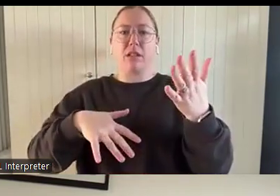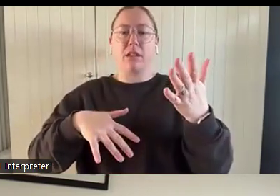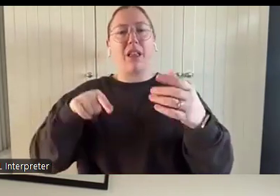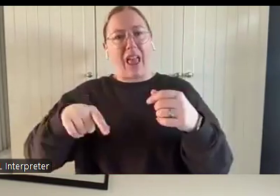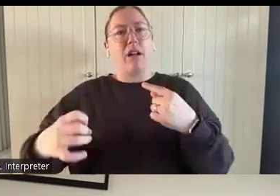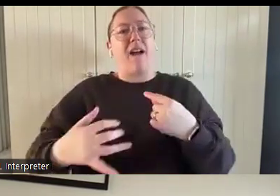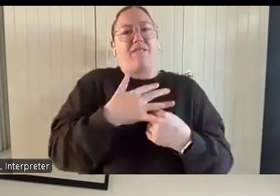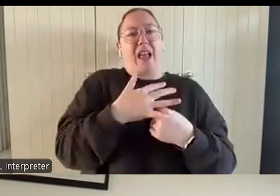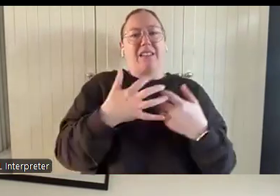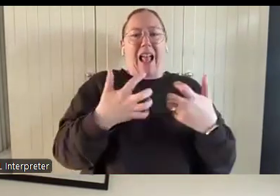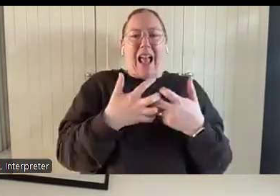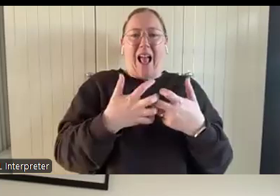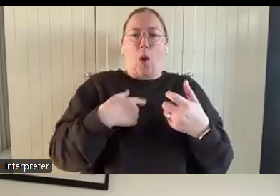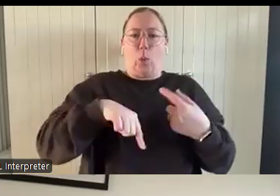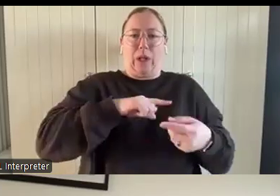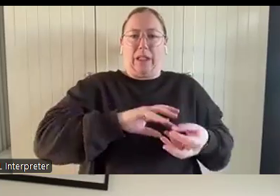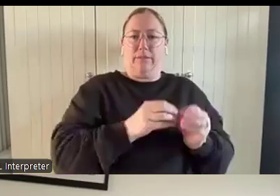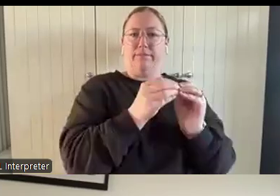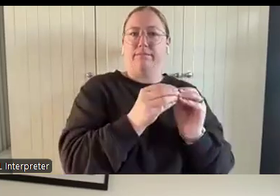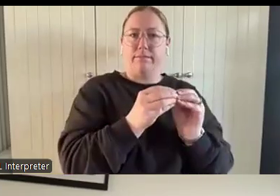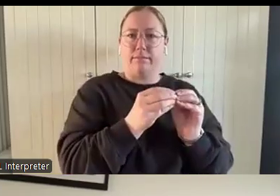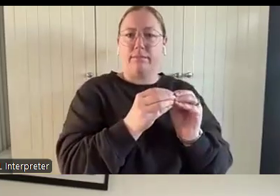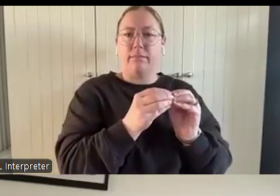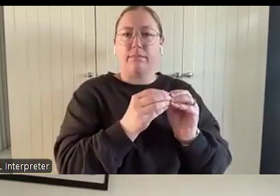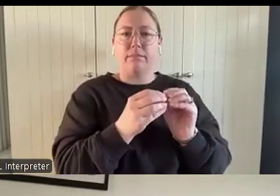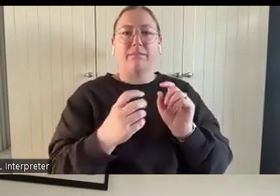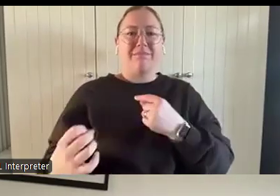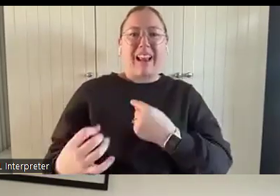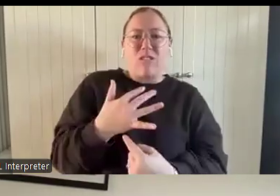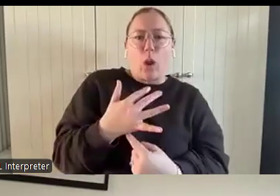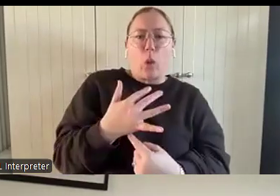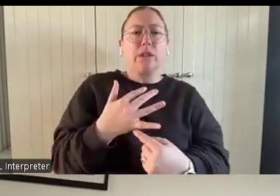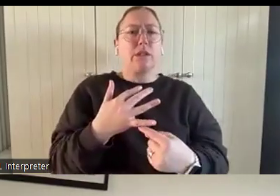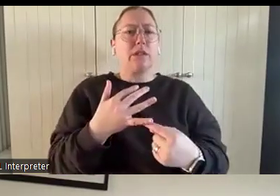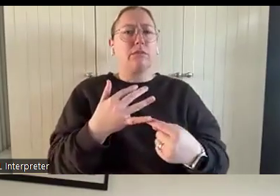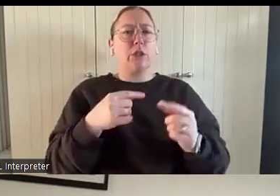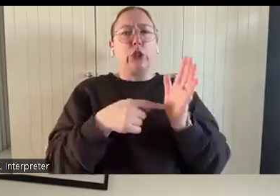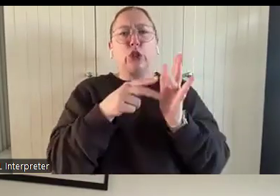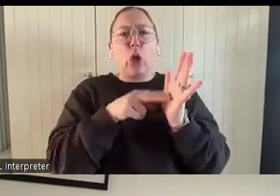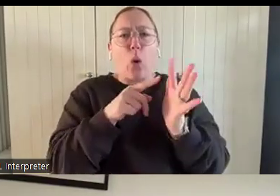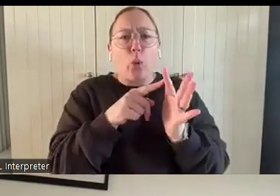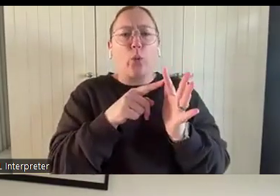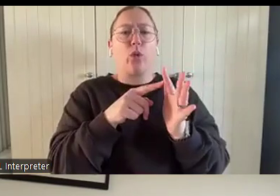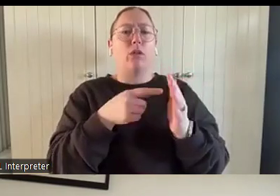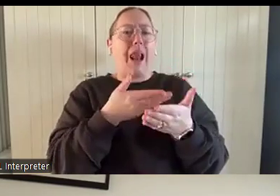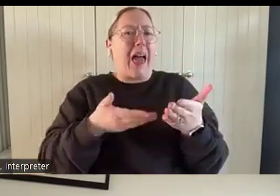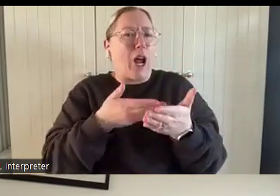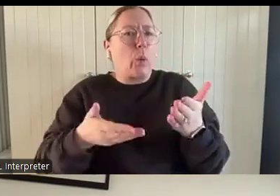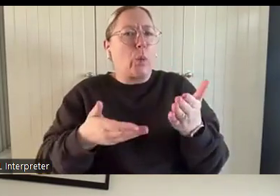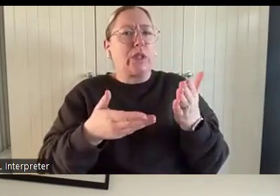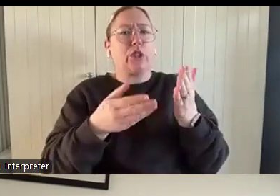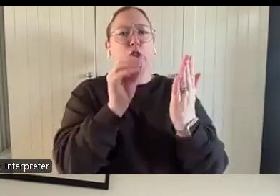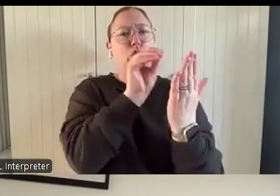contributors influence the tone of the document, the language we used, and the expectations we set around respect